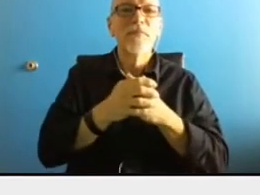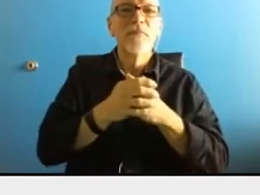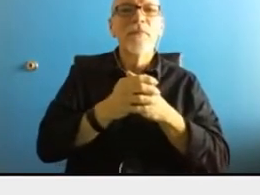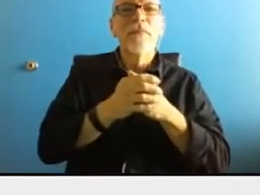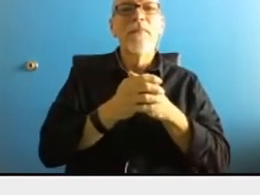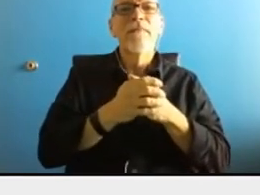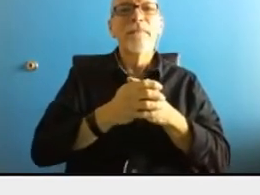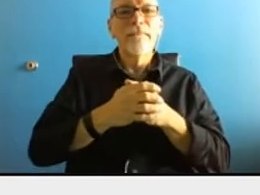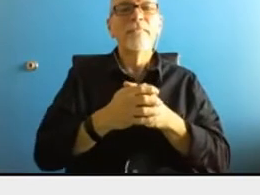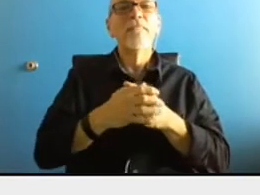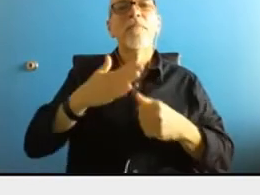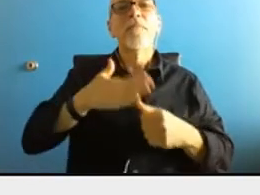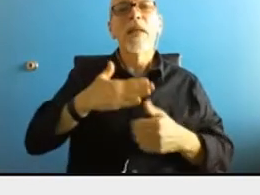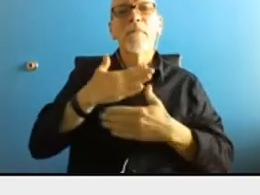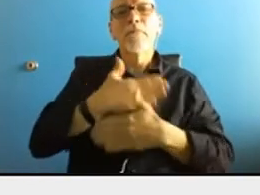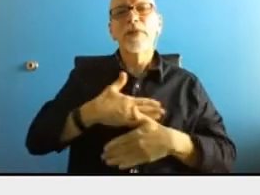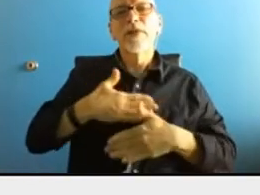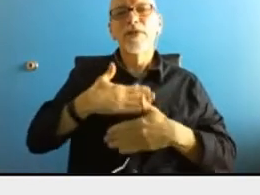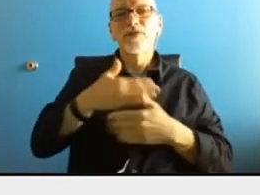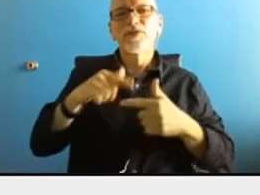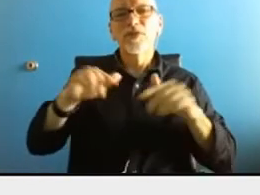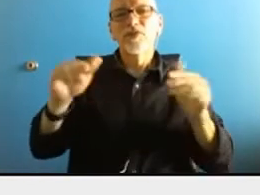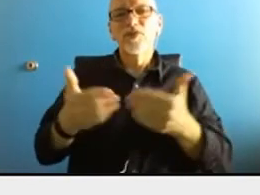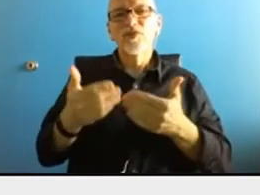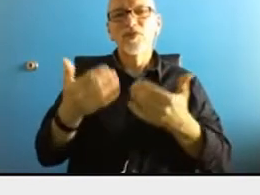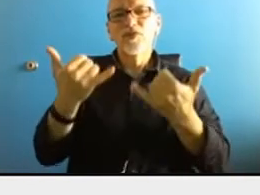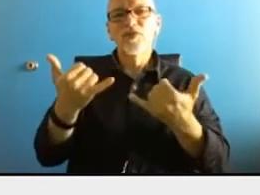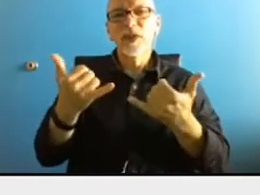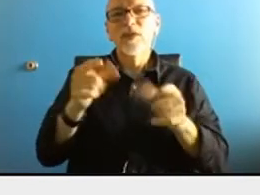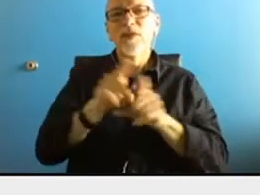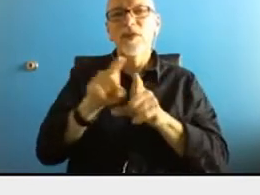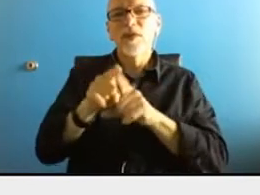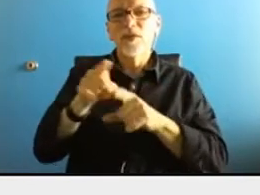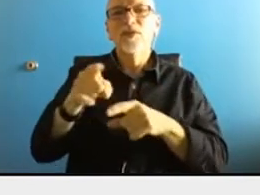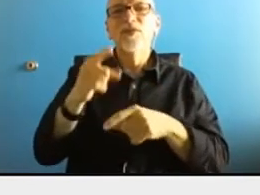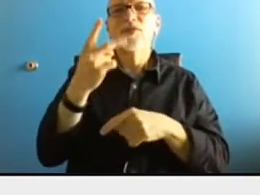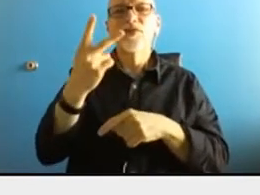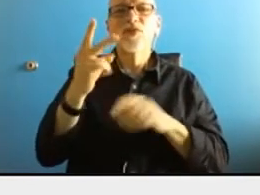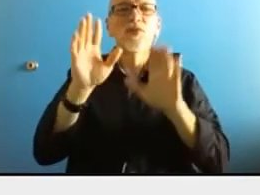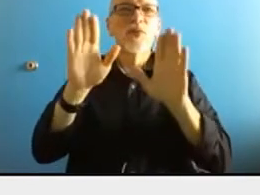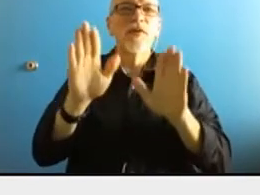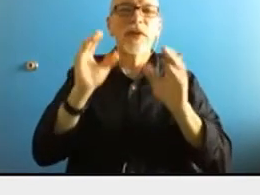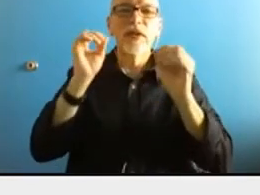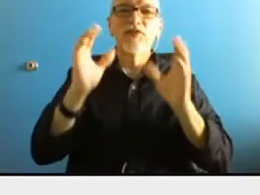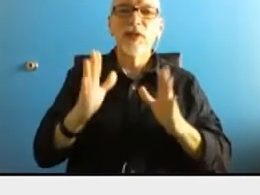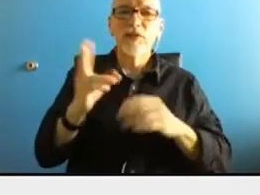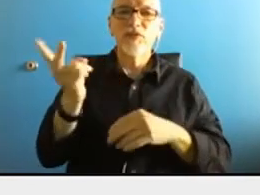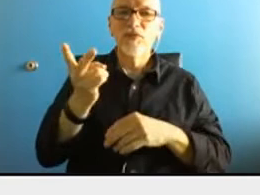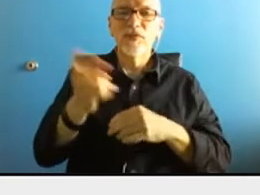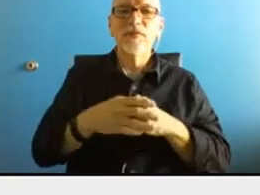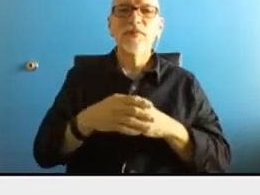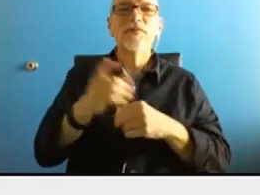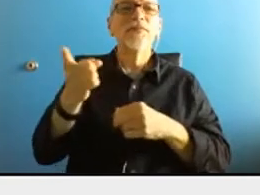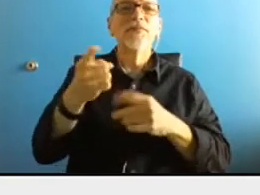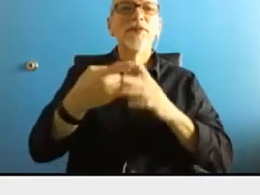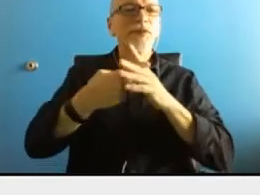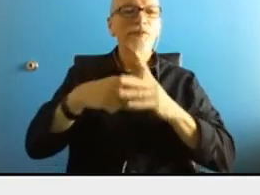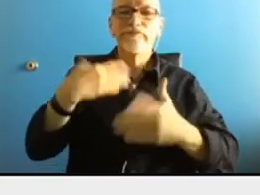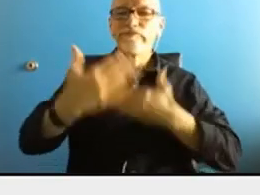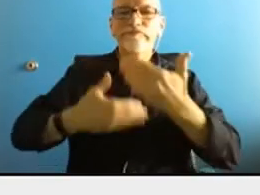Now, it's my pleasure to introduce today as well 2 incredible educators that are paving the way